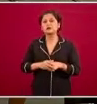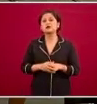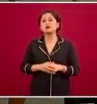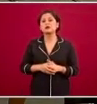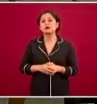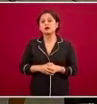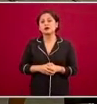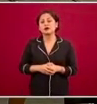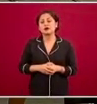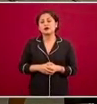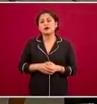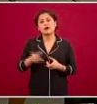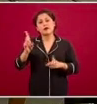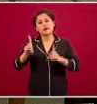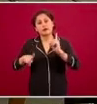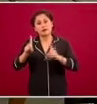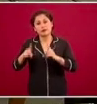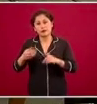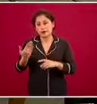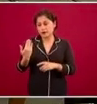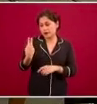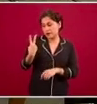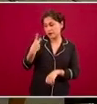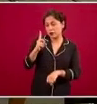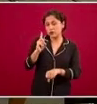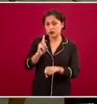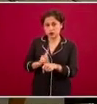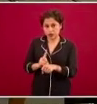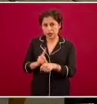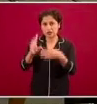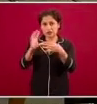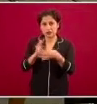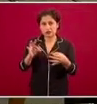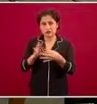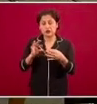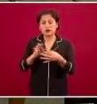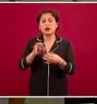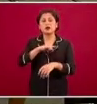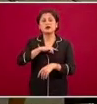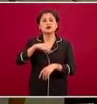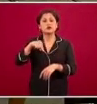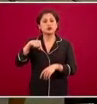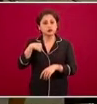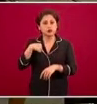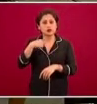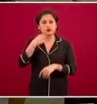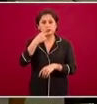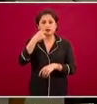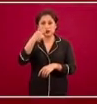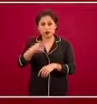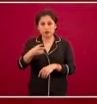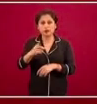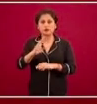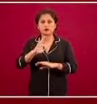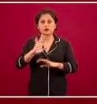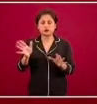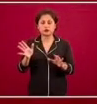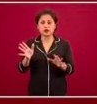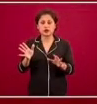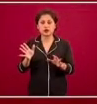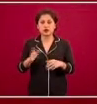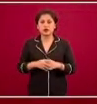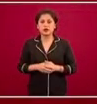regarding your first question of the variation of the number of active countries within the